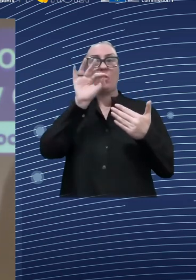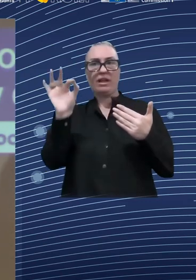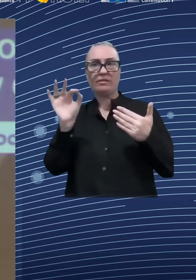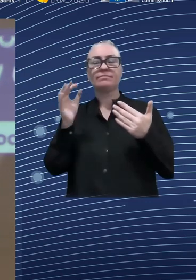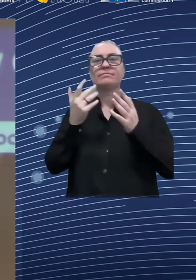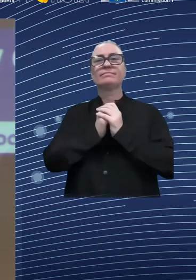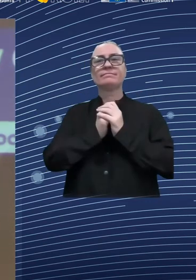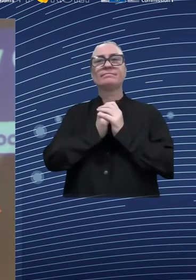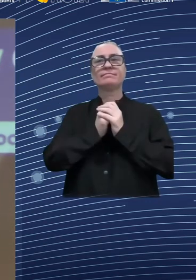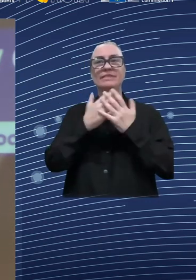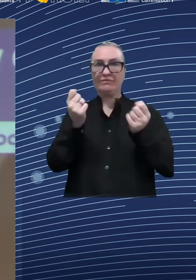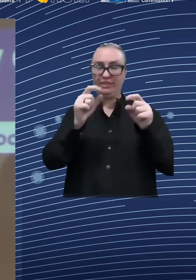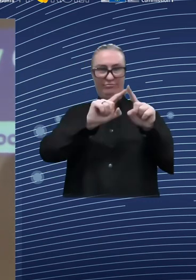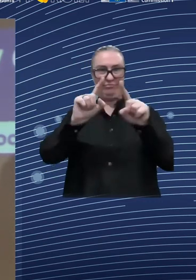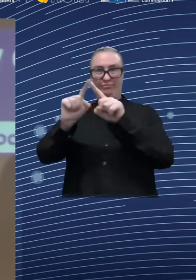clear answer.